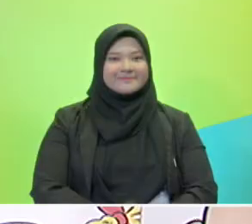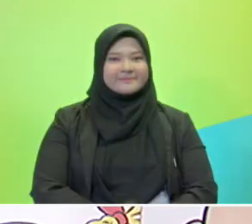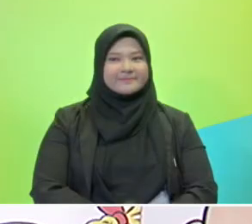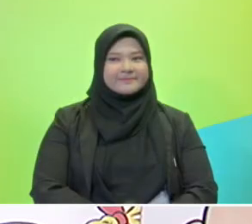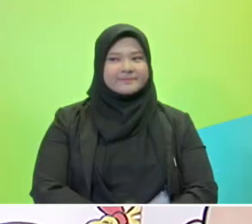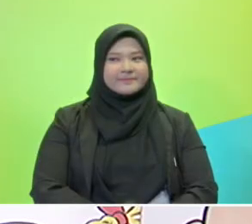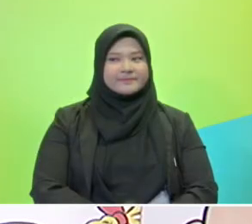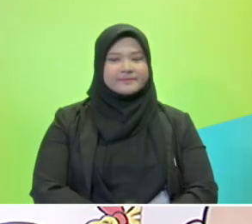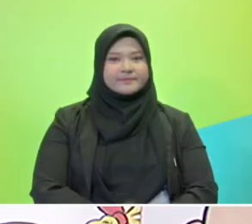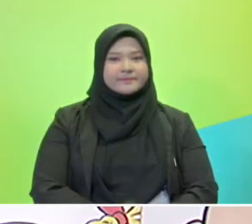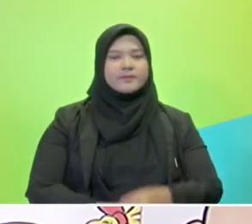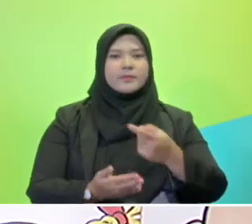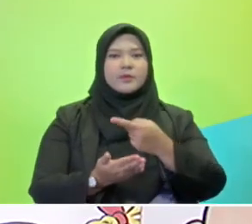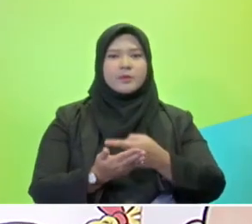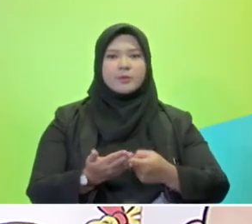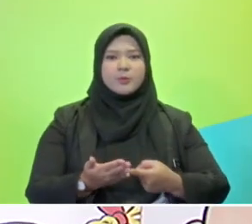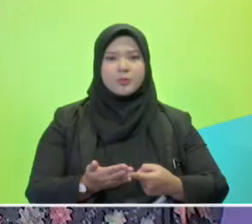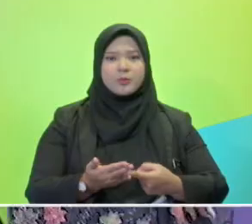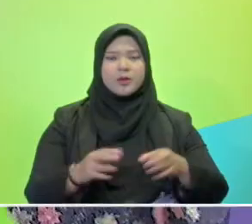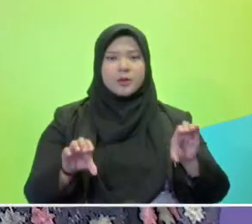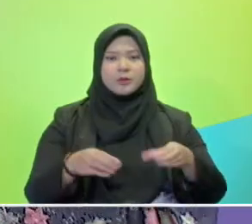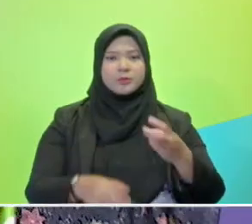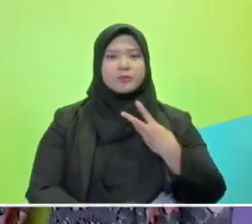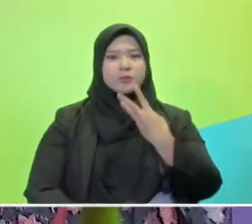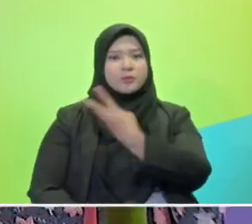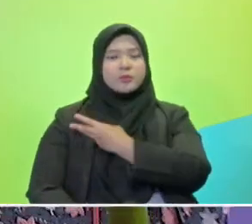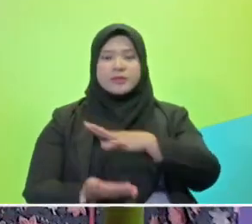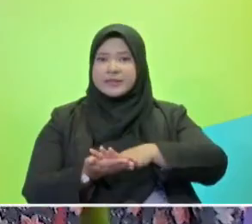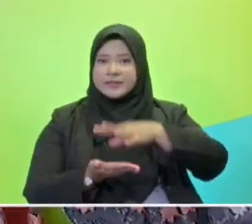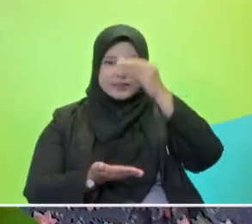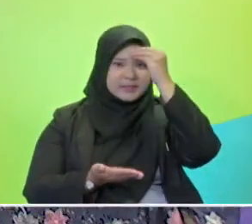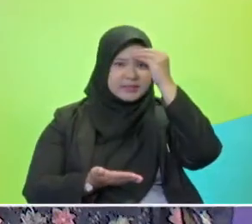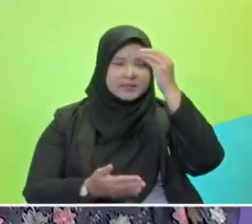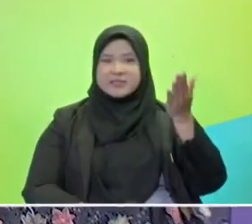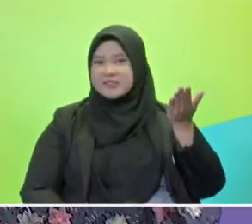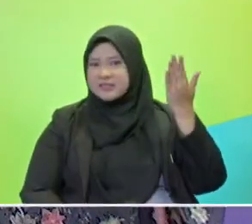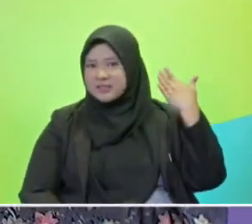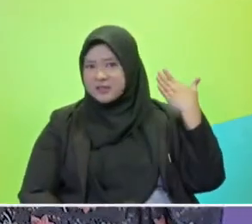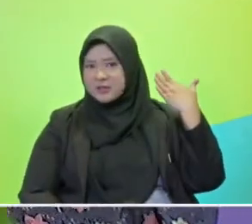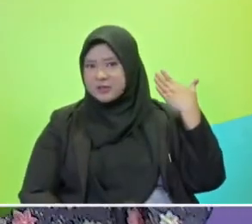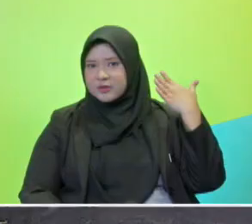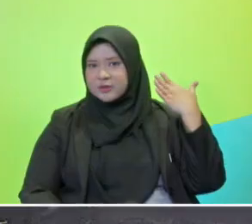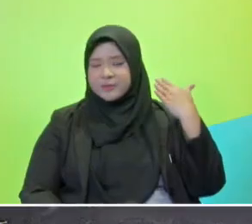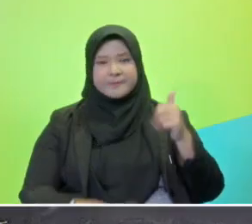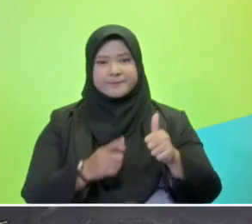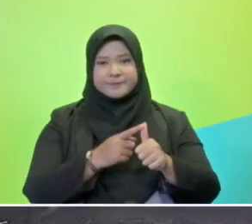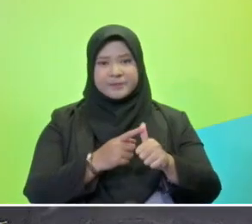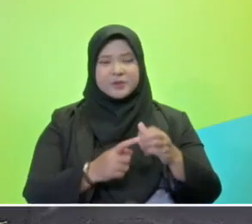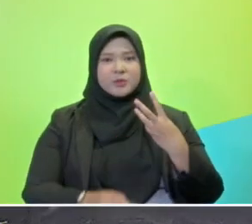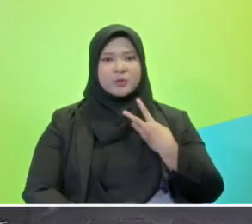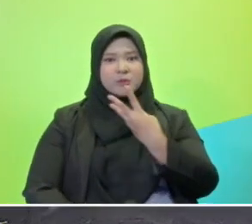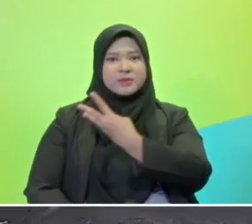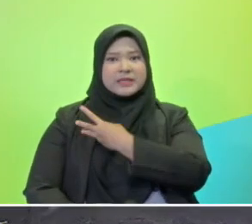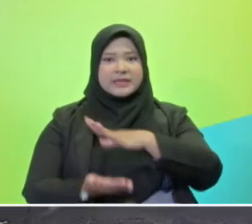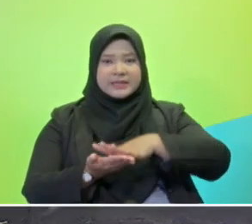do we learn from this activity, teacher? Okay, so first, we learned to categorize our words for today. We have